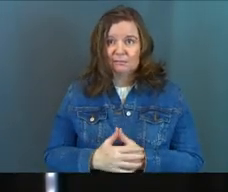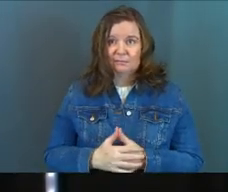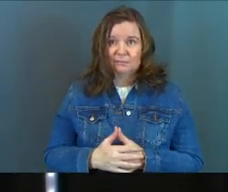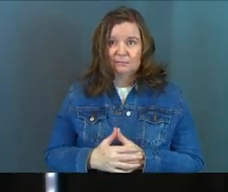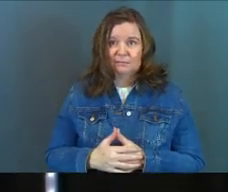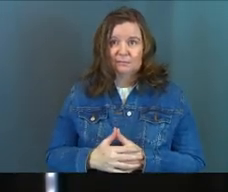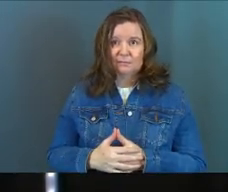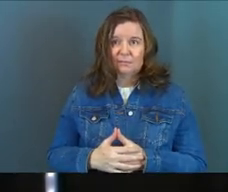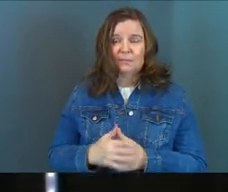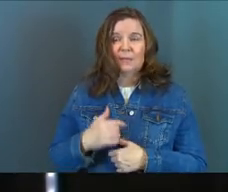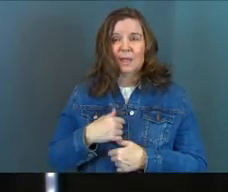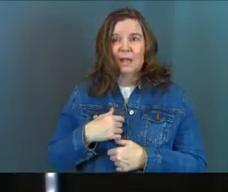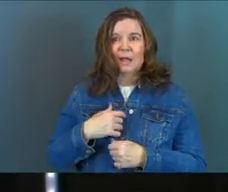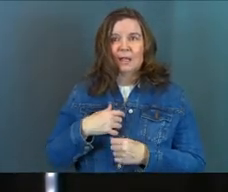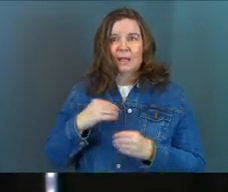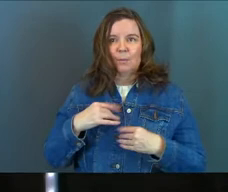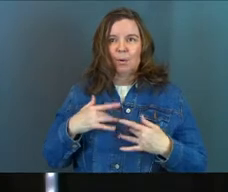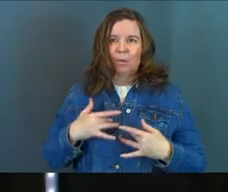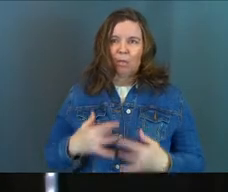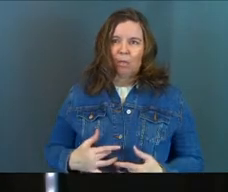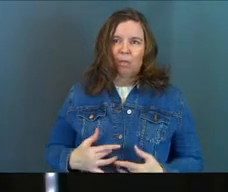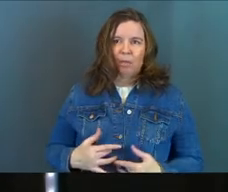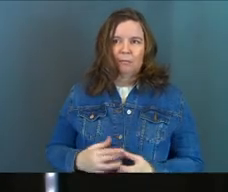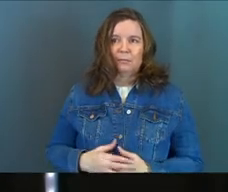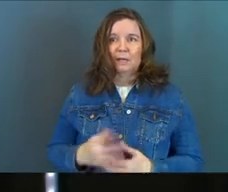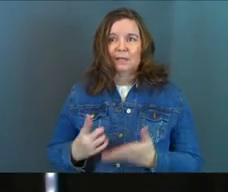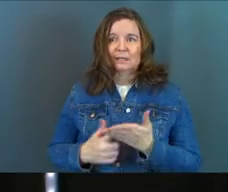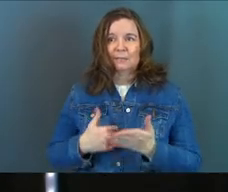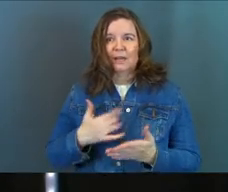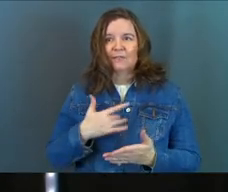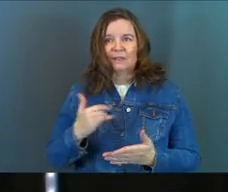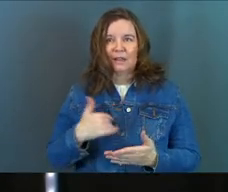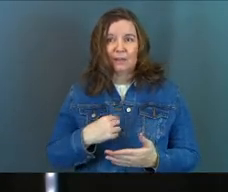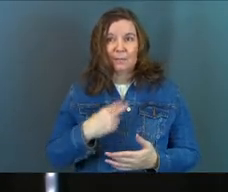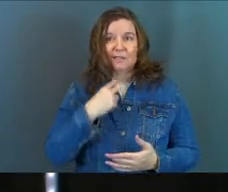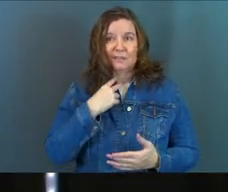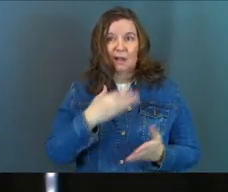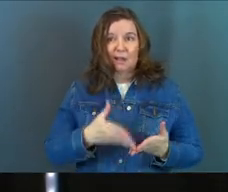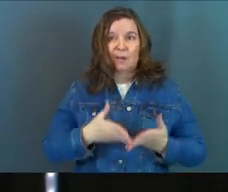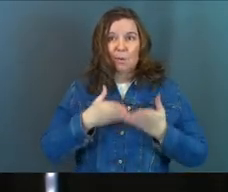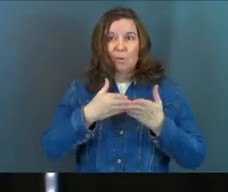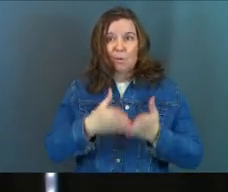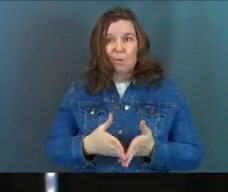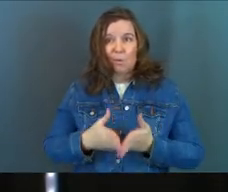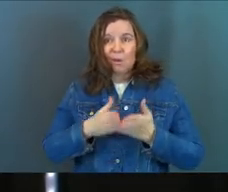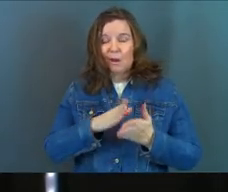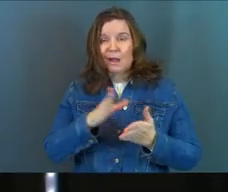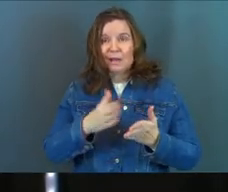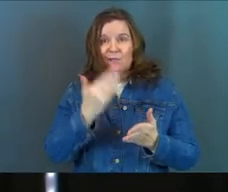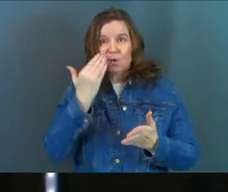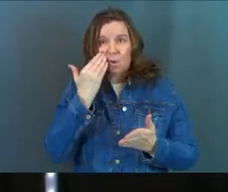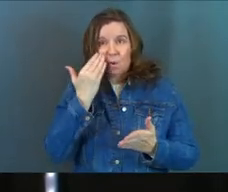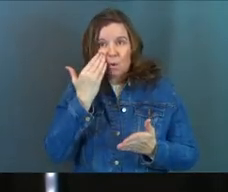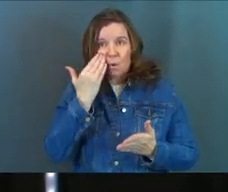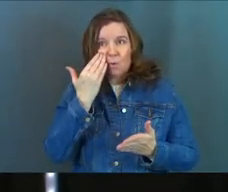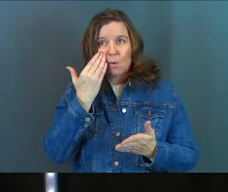And I get wore down. And sometimes I feel like I'm stuck in a boat and I never